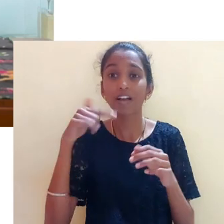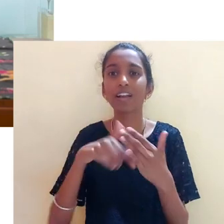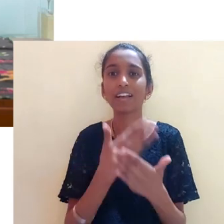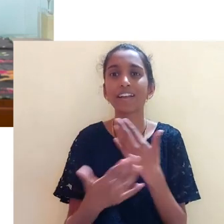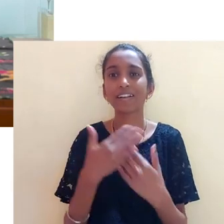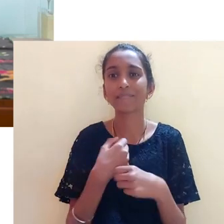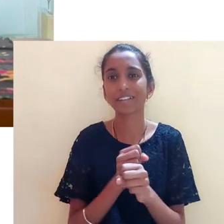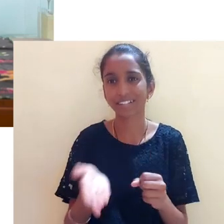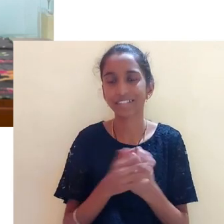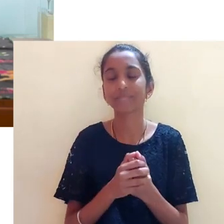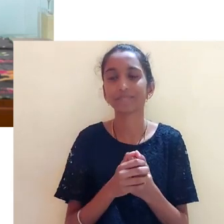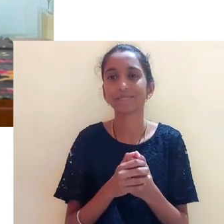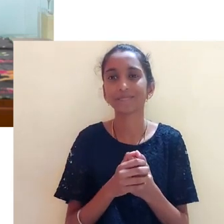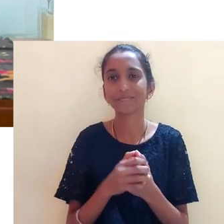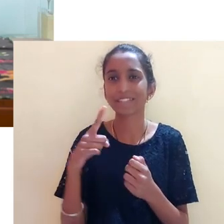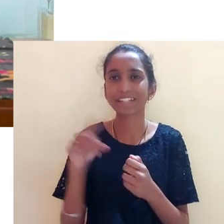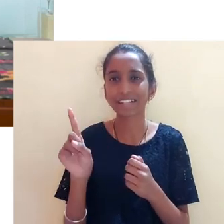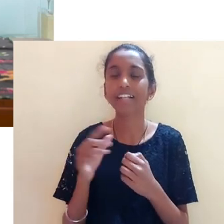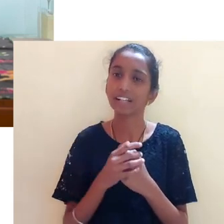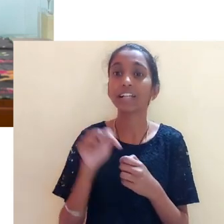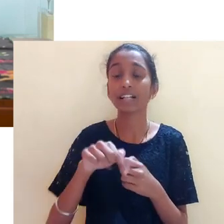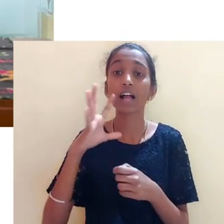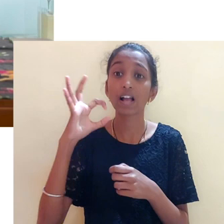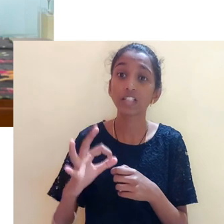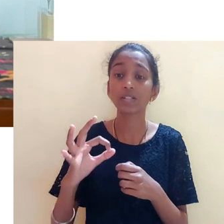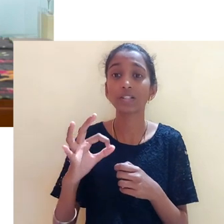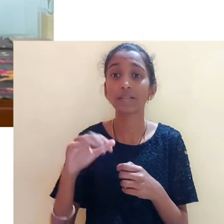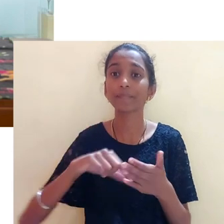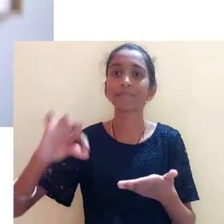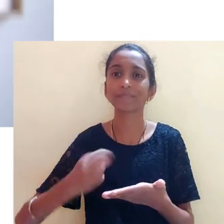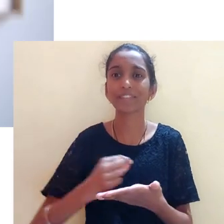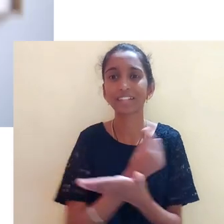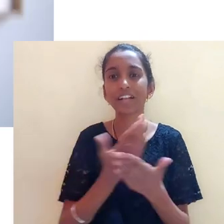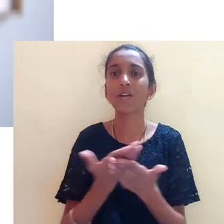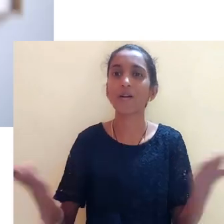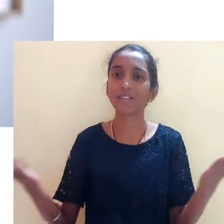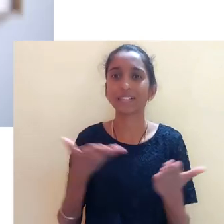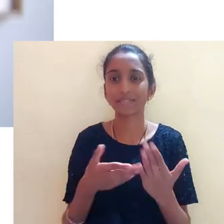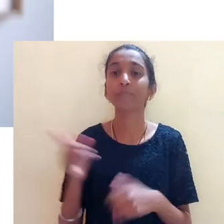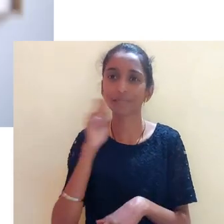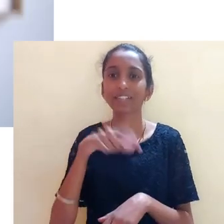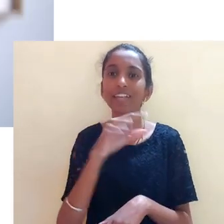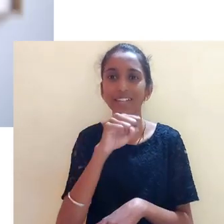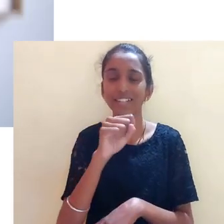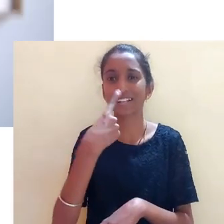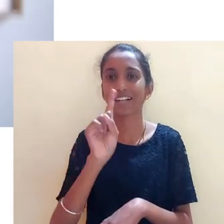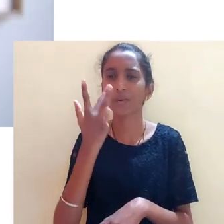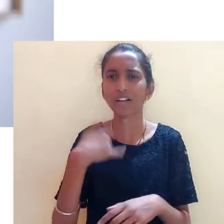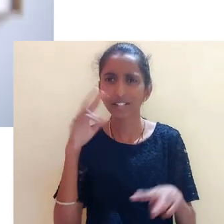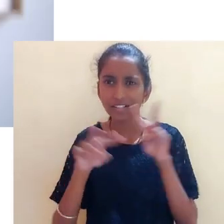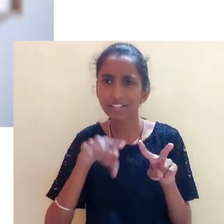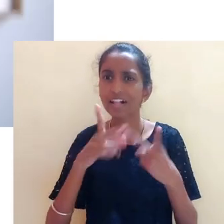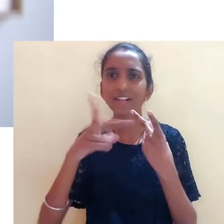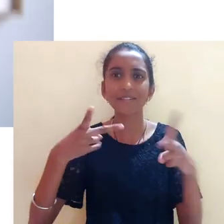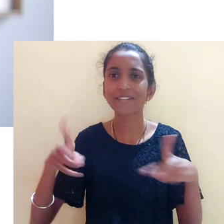handmade thing, yeah. right? So this is actually an embroidered textile. Yeah, that's what I thought, because everything is different.